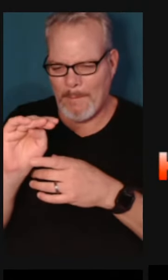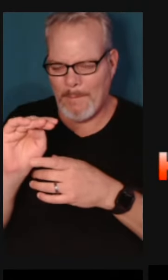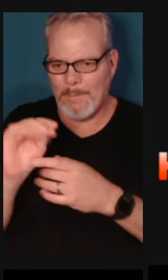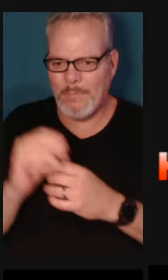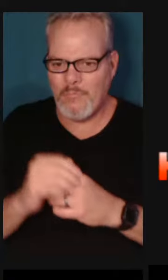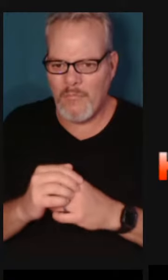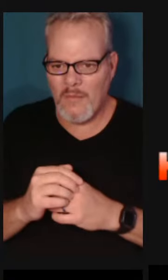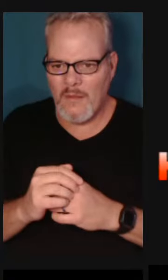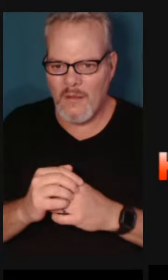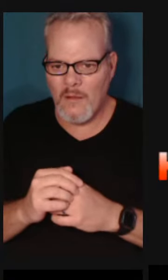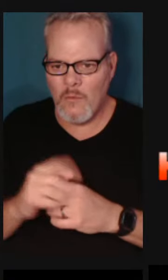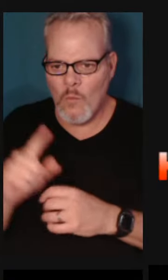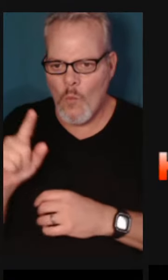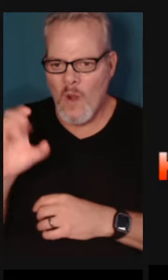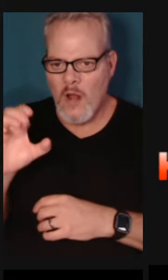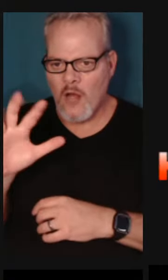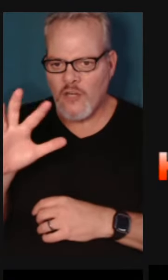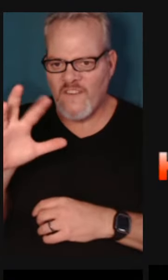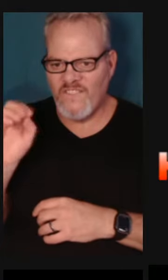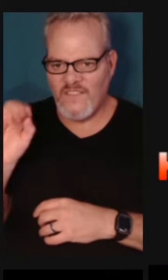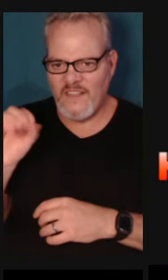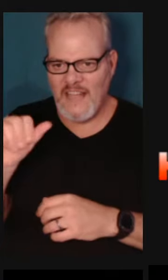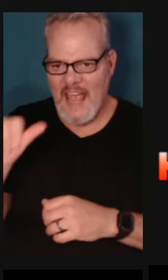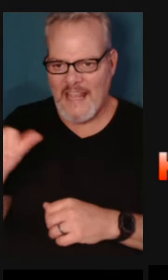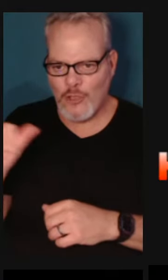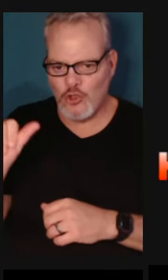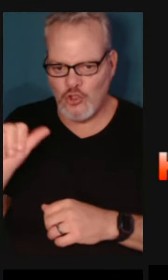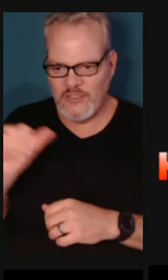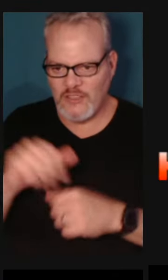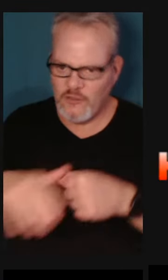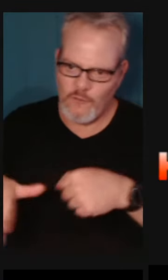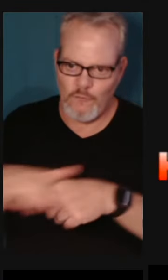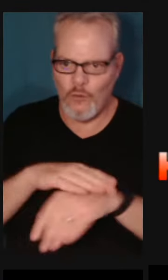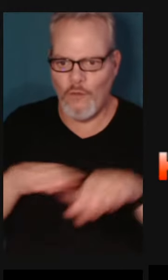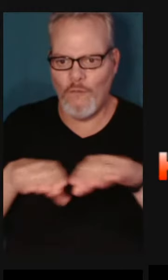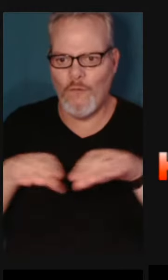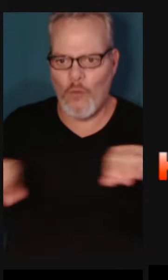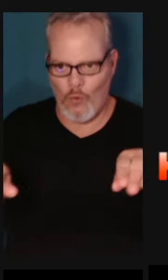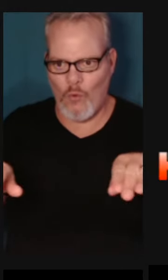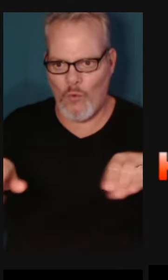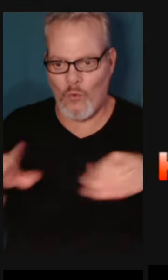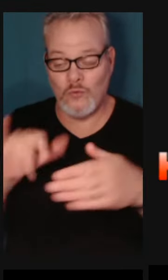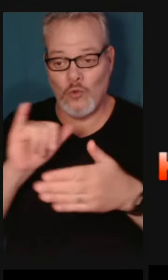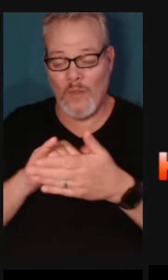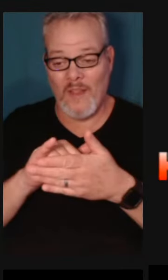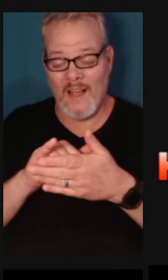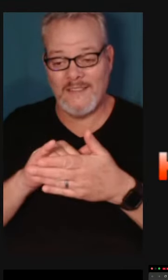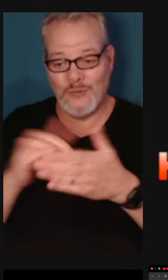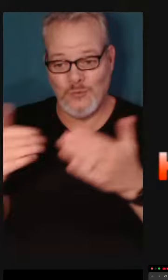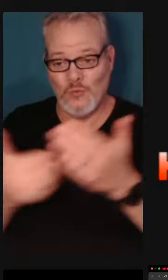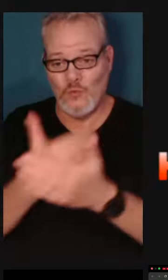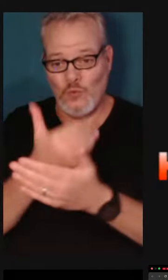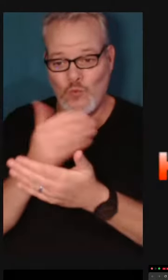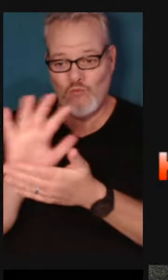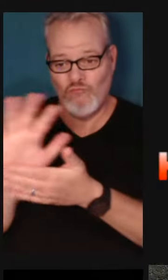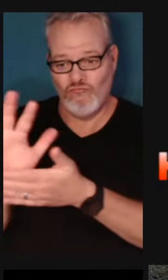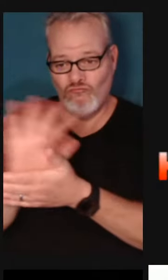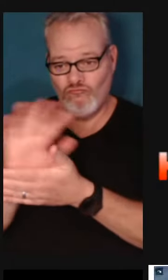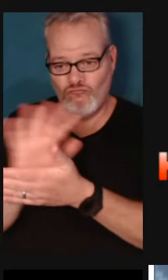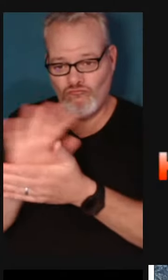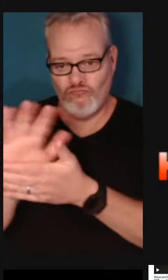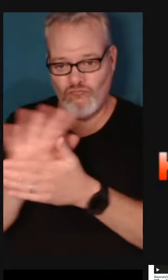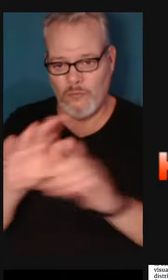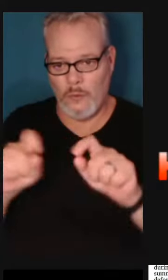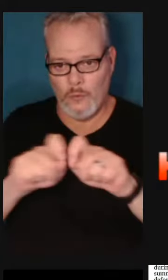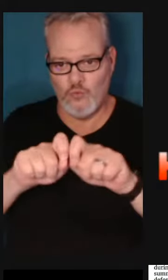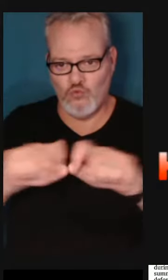950 acres of crater floor covered. So that's the video release from USGS here. And they